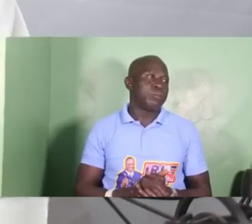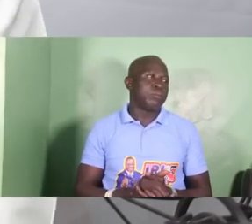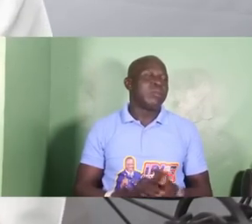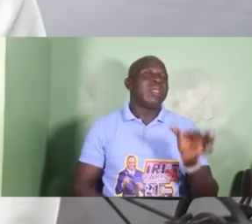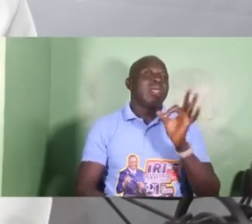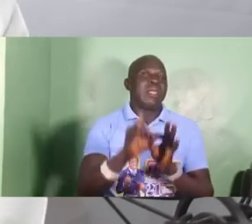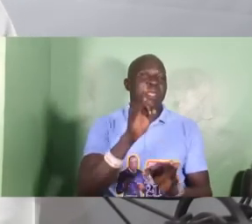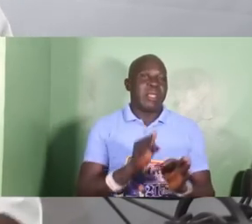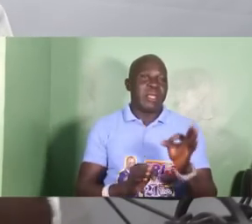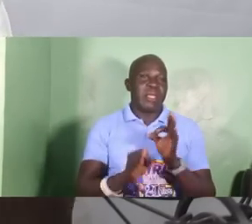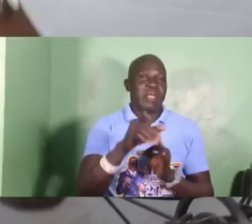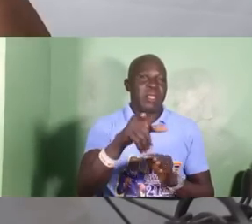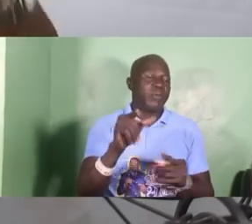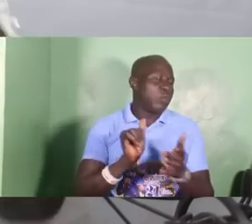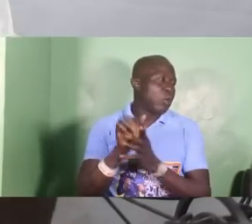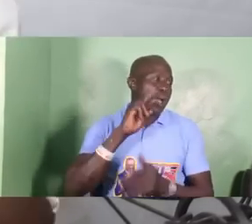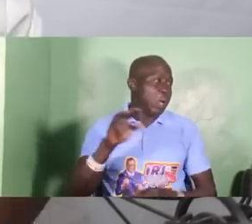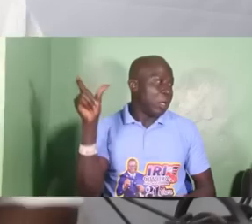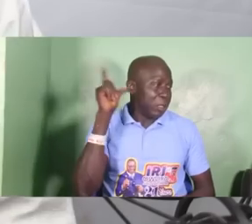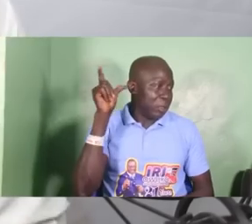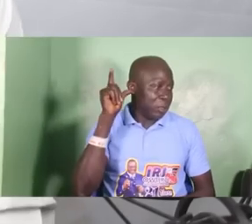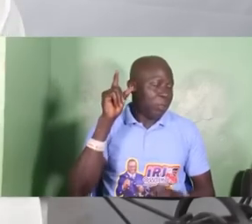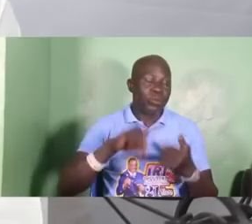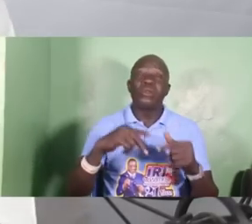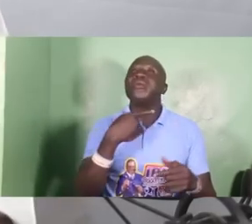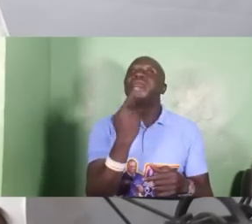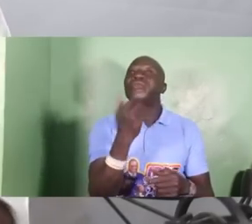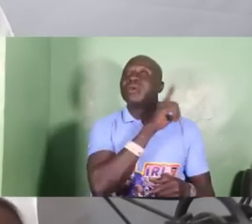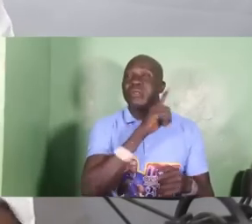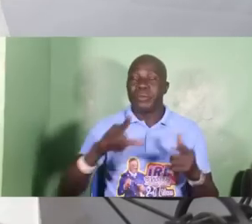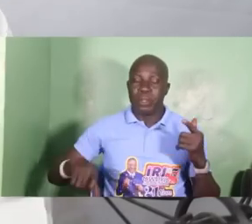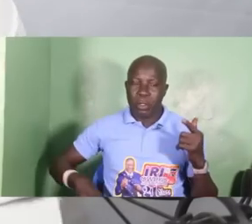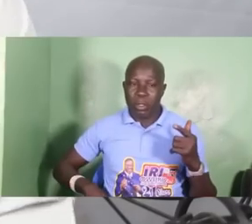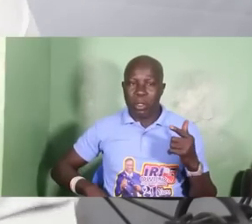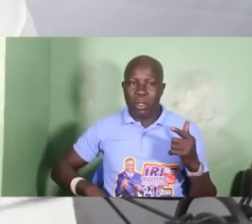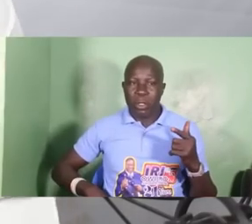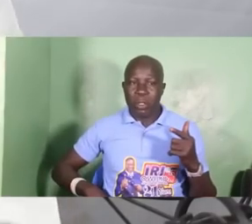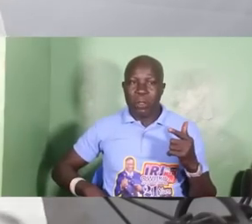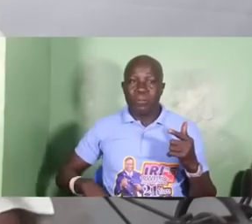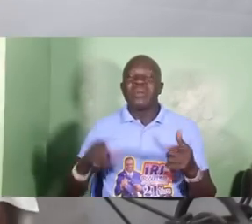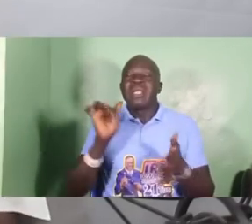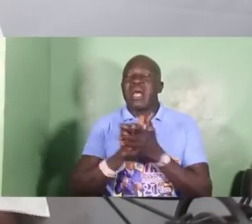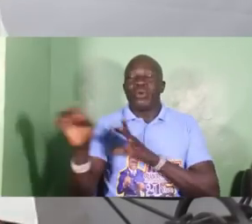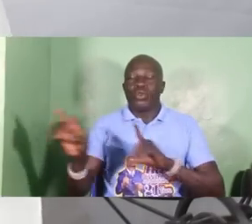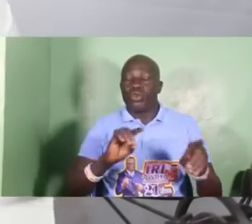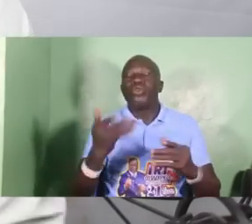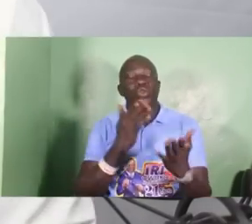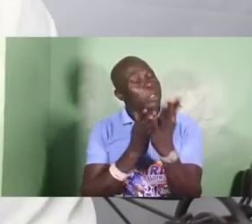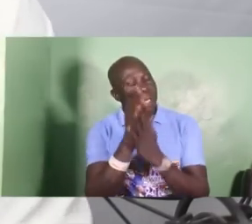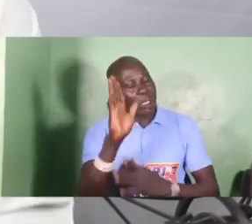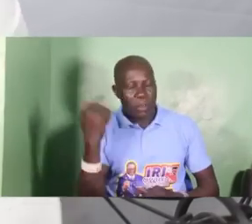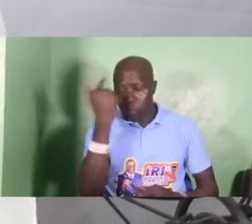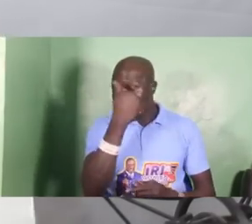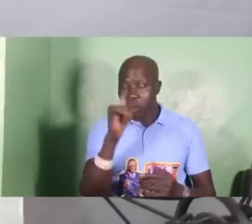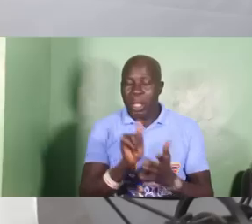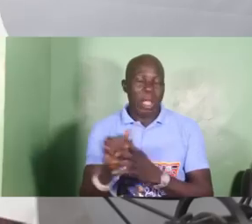Bí ìwọ ọba tẹ́tí sílẹ̀ gidigidi. Tí ò wọlú ọlọ́run rẹ. Mò ń gbá. Tí ó bá ìsẹ̀yìn tí ó tọ́ ní ojú rẹ̀. Àhá. Tí